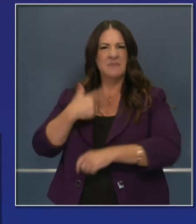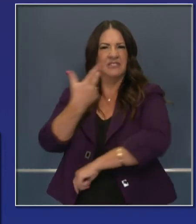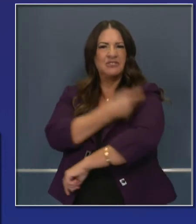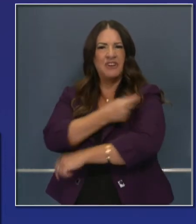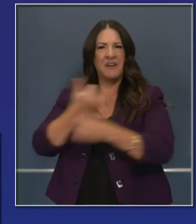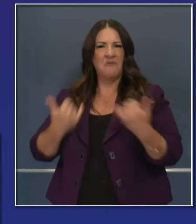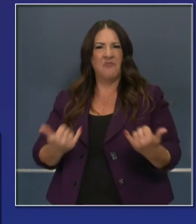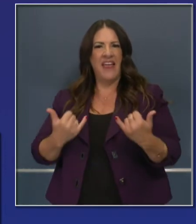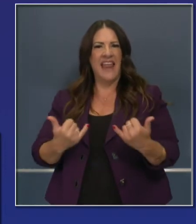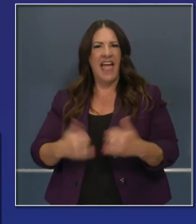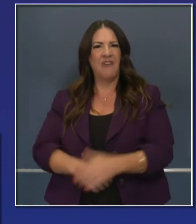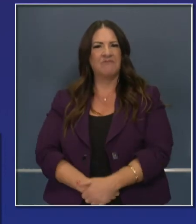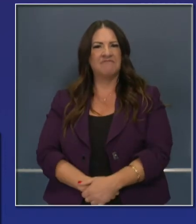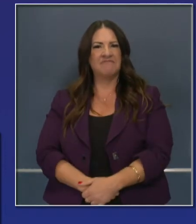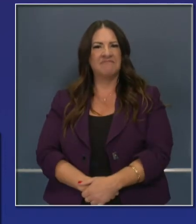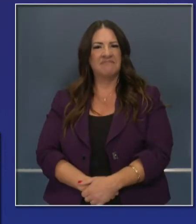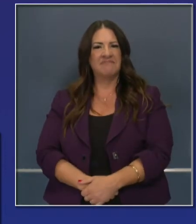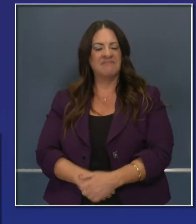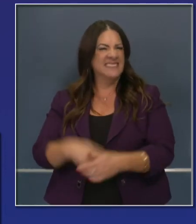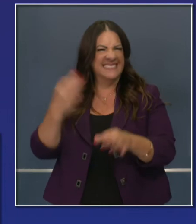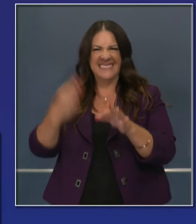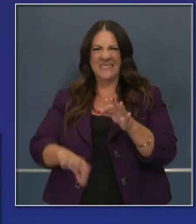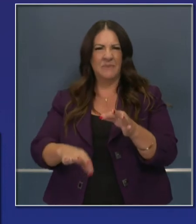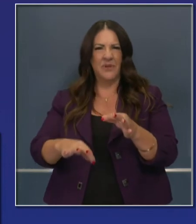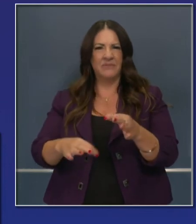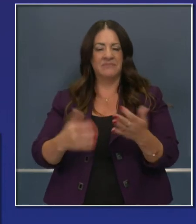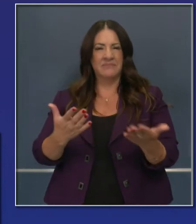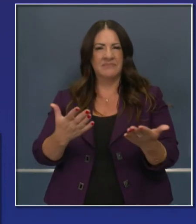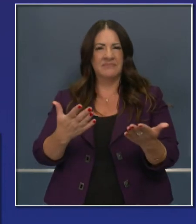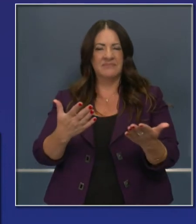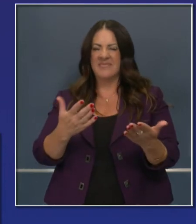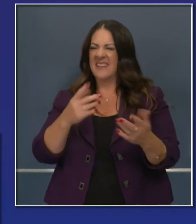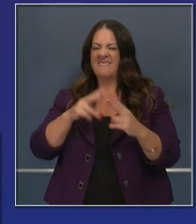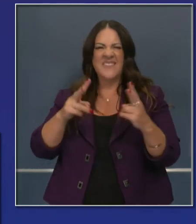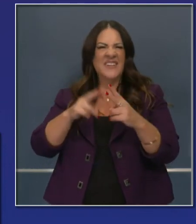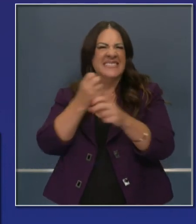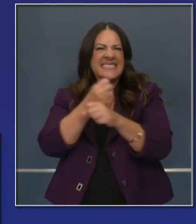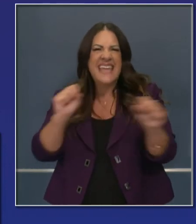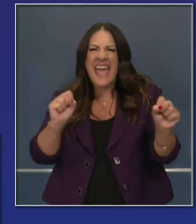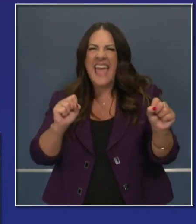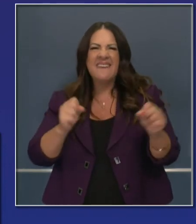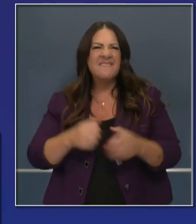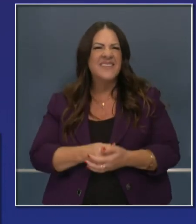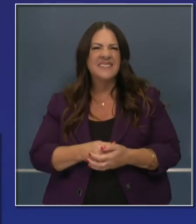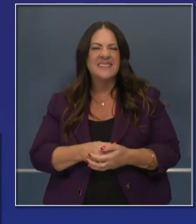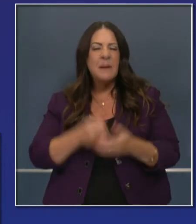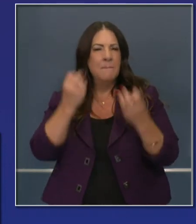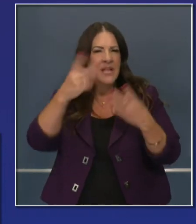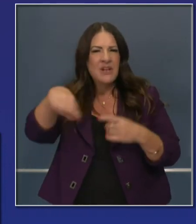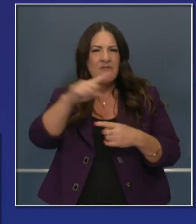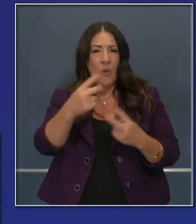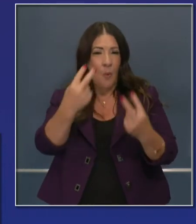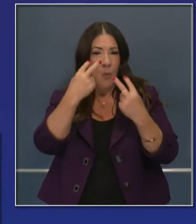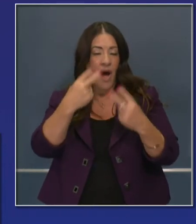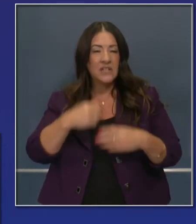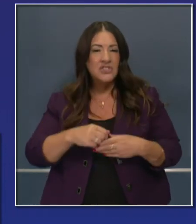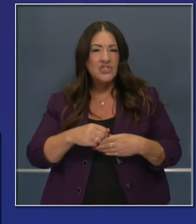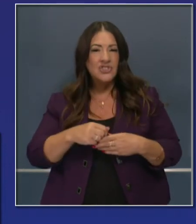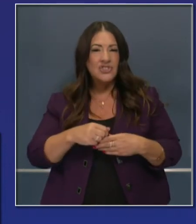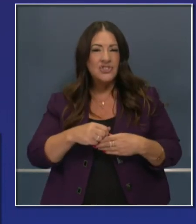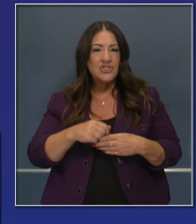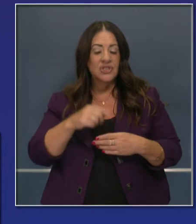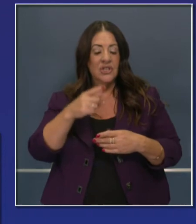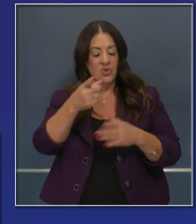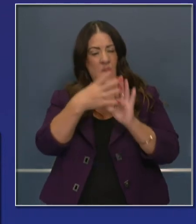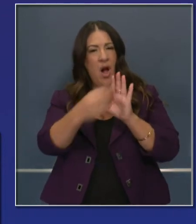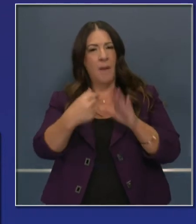here and demonstrate what safely can be done by many of you watching. And I encourage you to